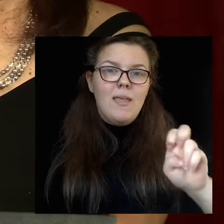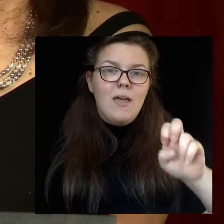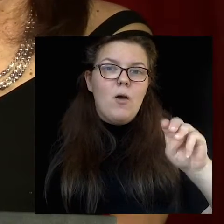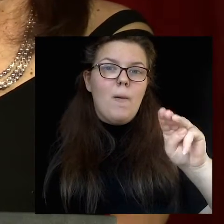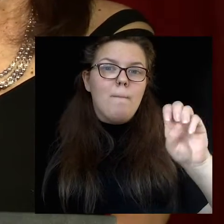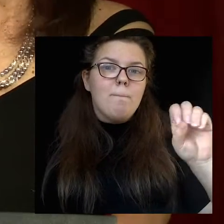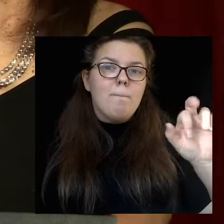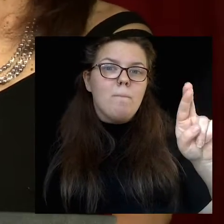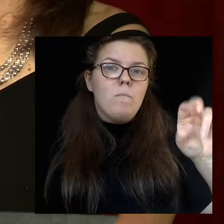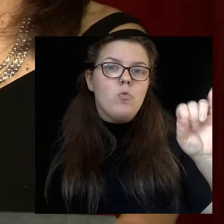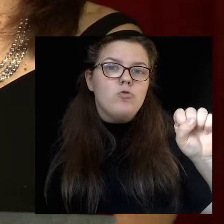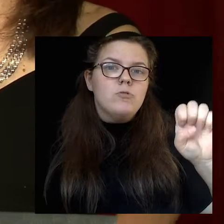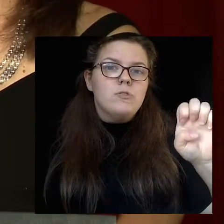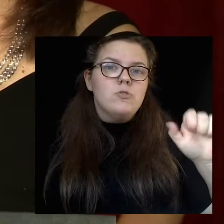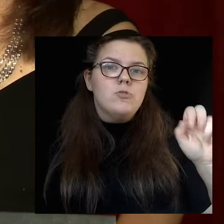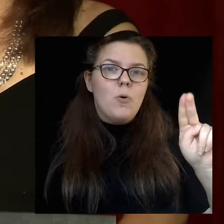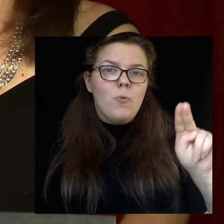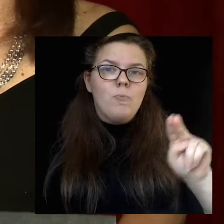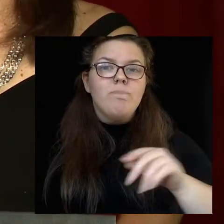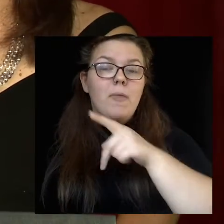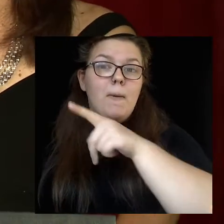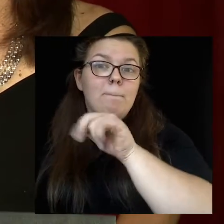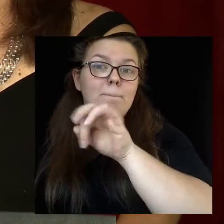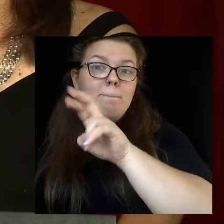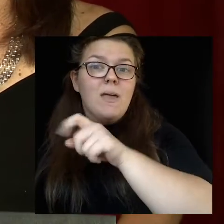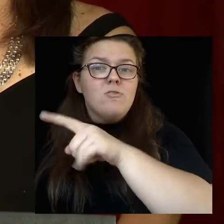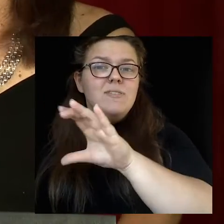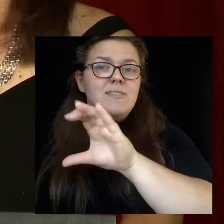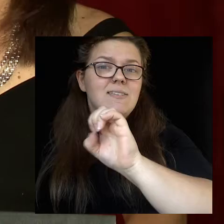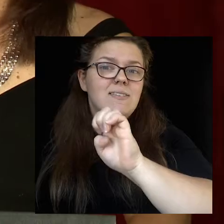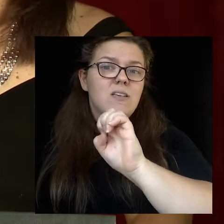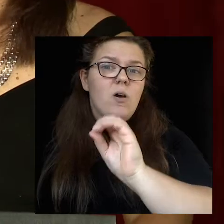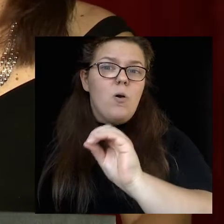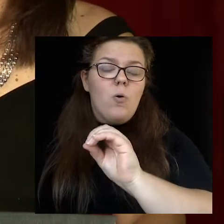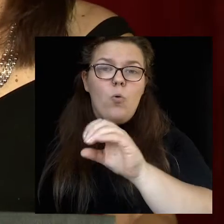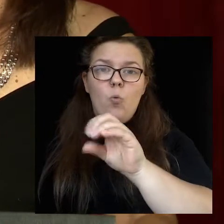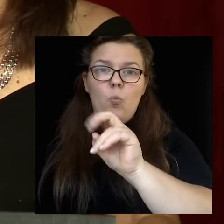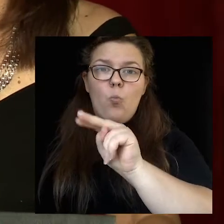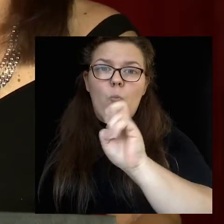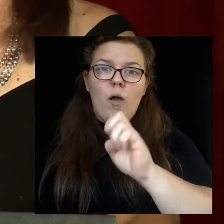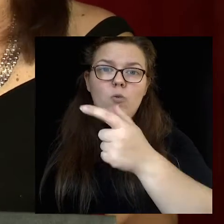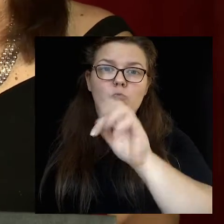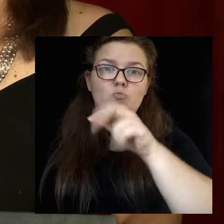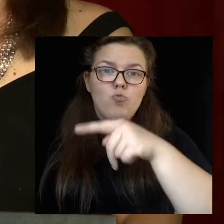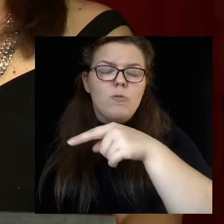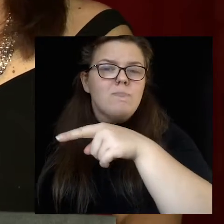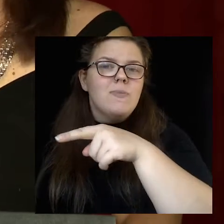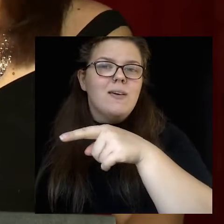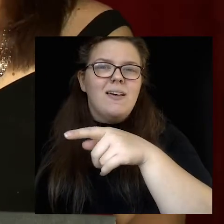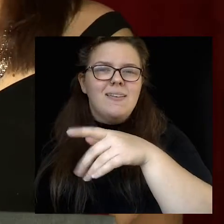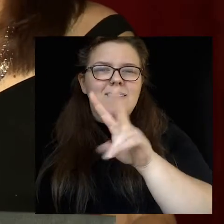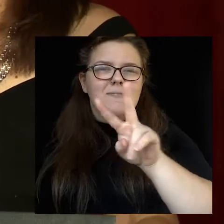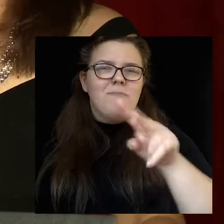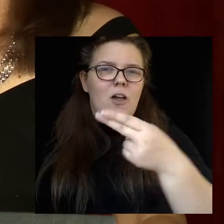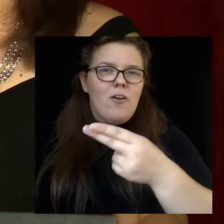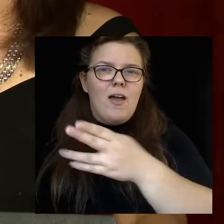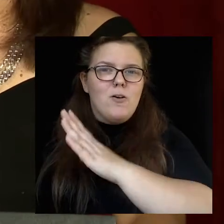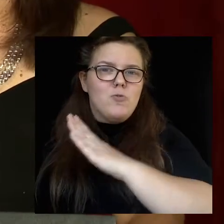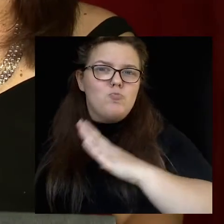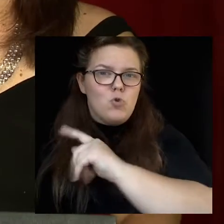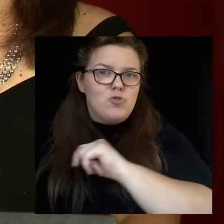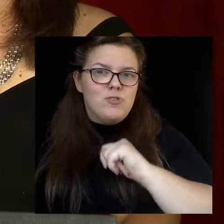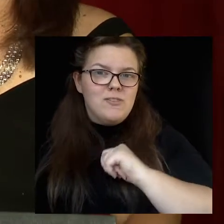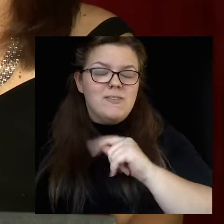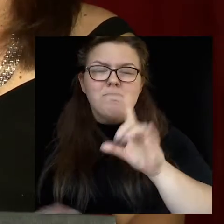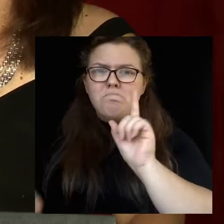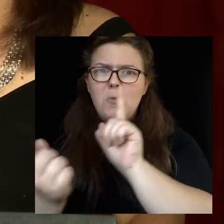Morisseau. Pierre is currently the CEO of One Group and a Vera House Foundation trustee. I met Pierre early in my